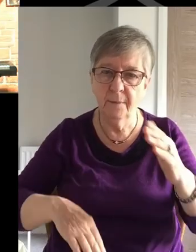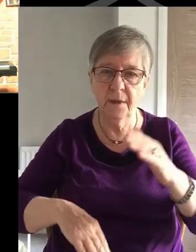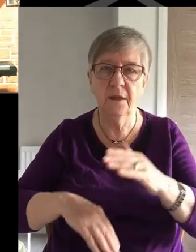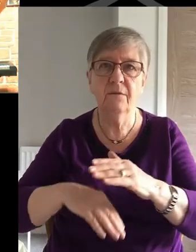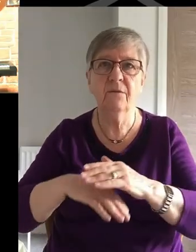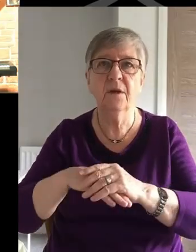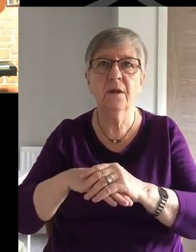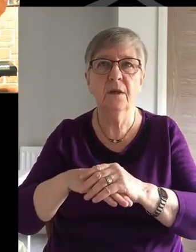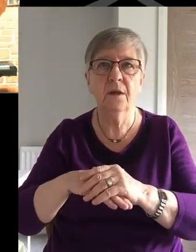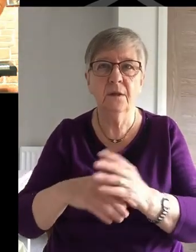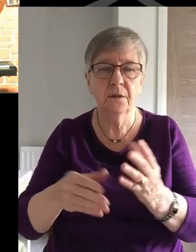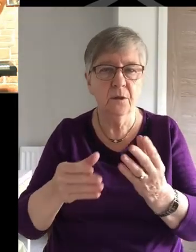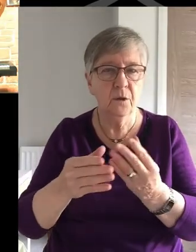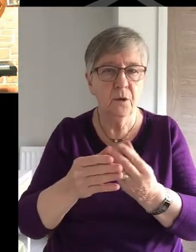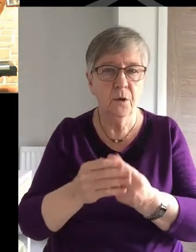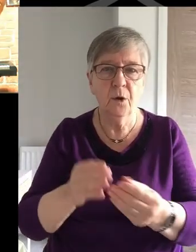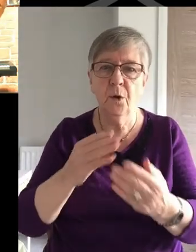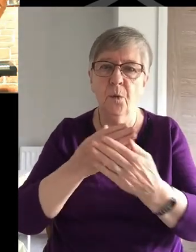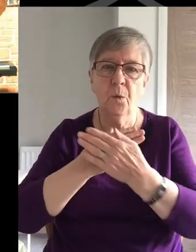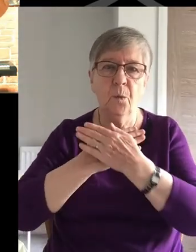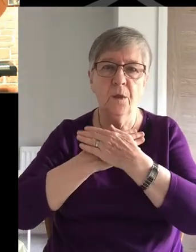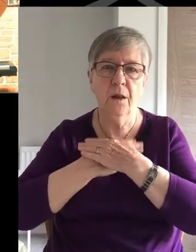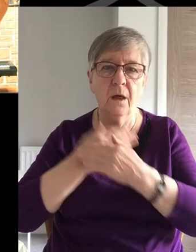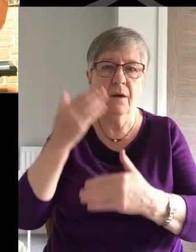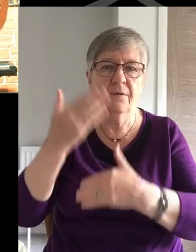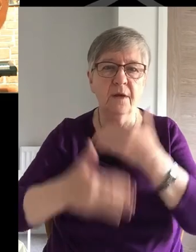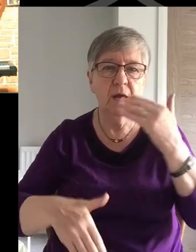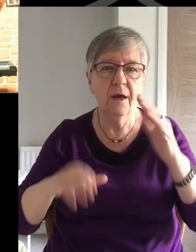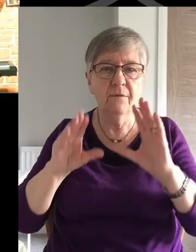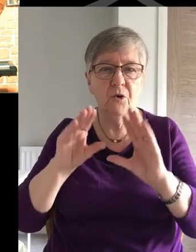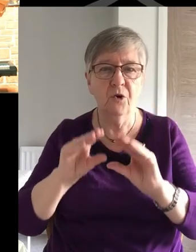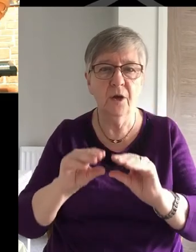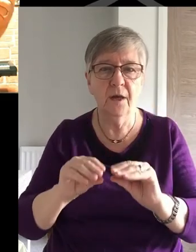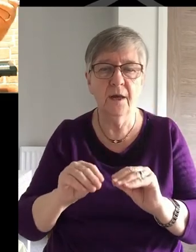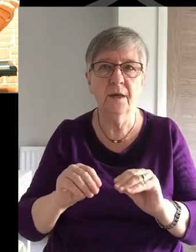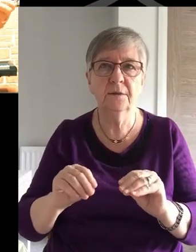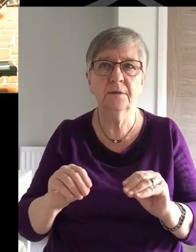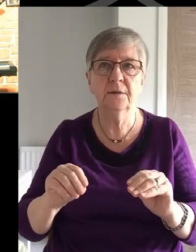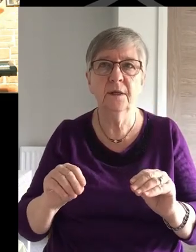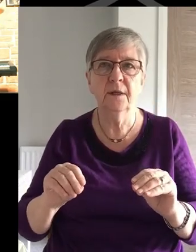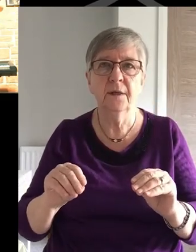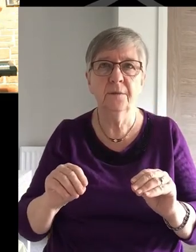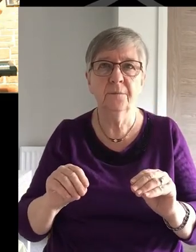Come and be filled with love never